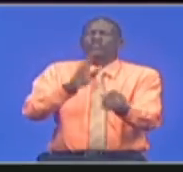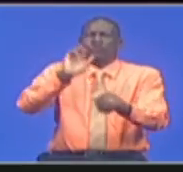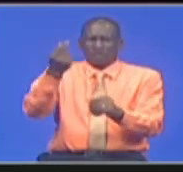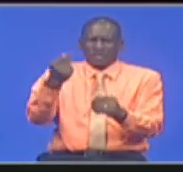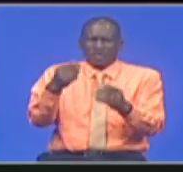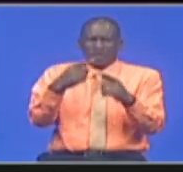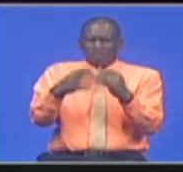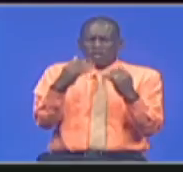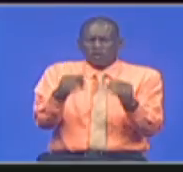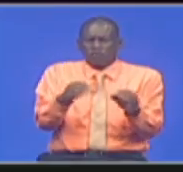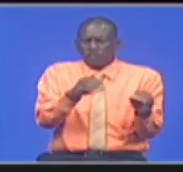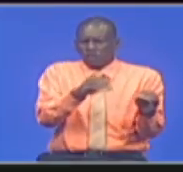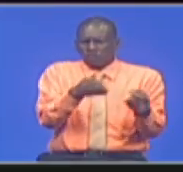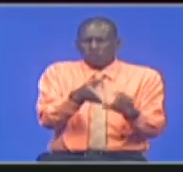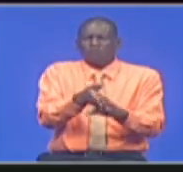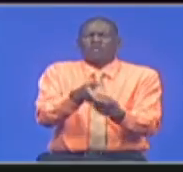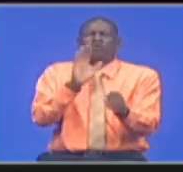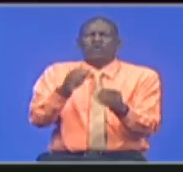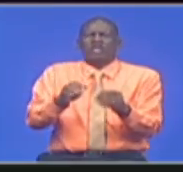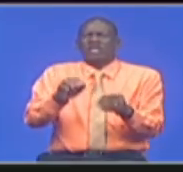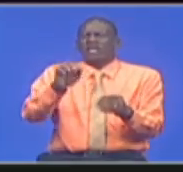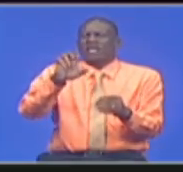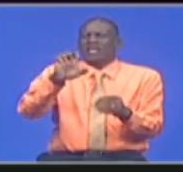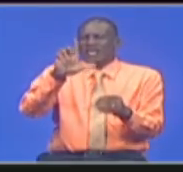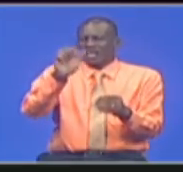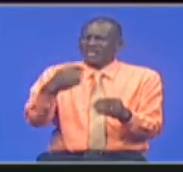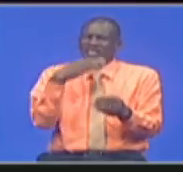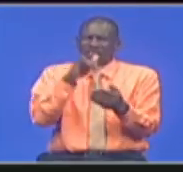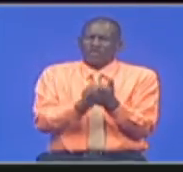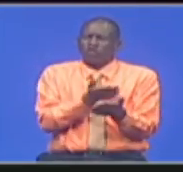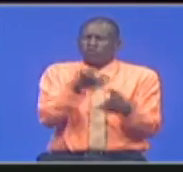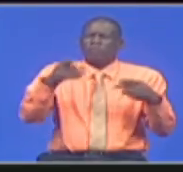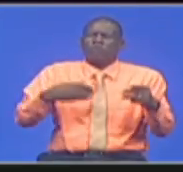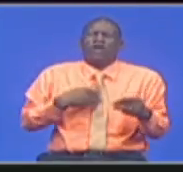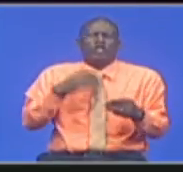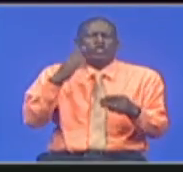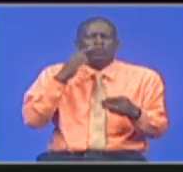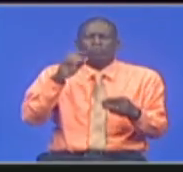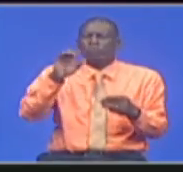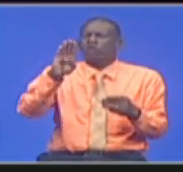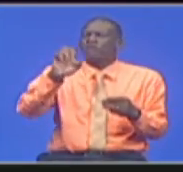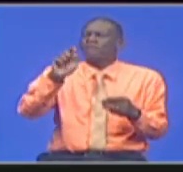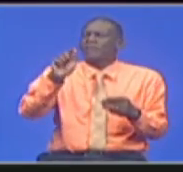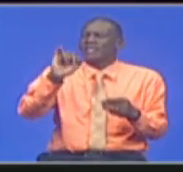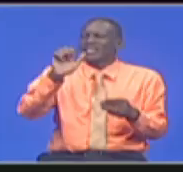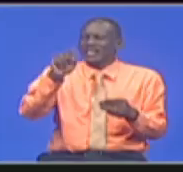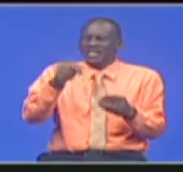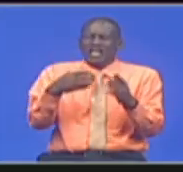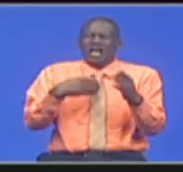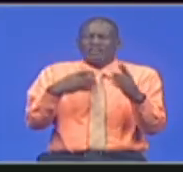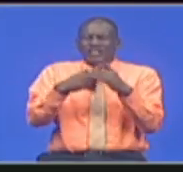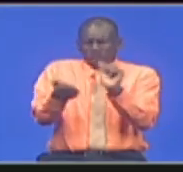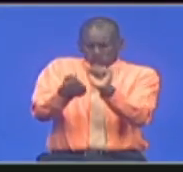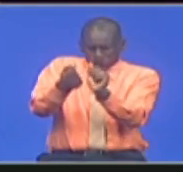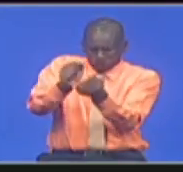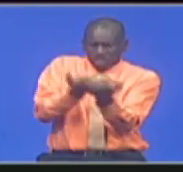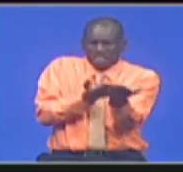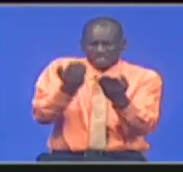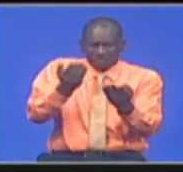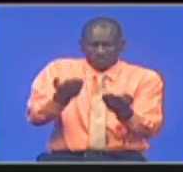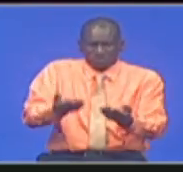the exodus, Leila Mohammed found out that those who were running the betting shops had already started changing the service providers on whose